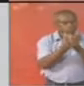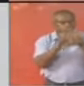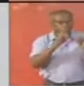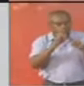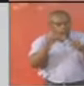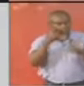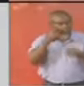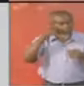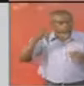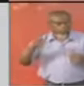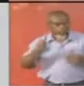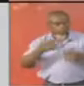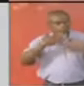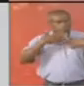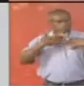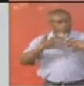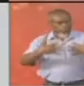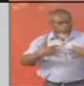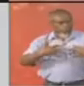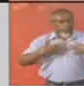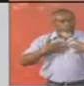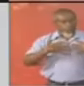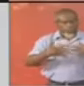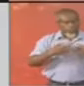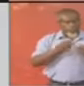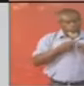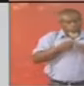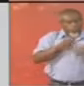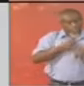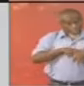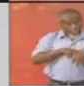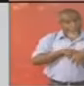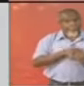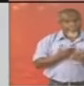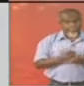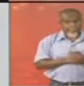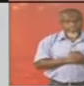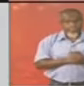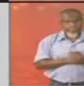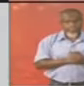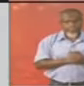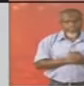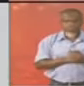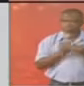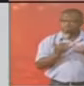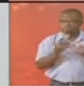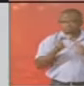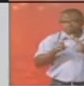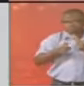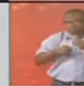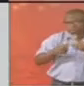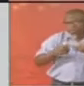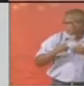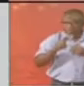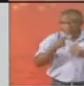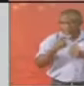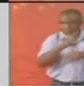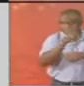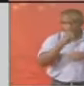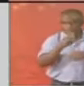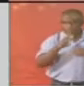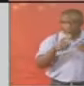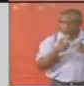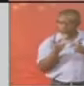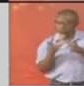or others that can be explored. With regard to your second question, which is the quarantine facilities,